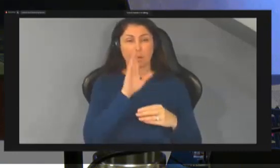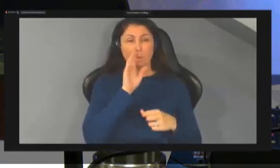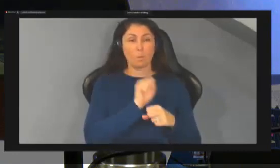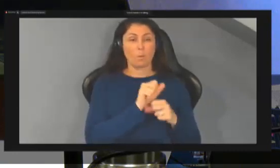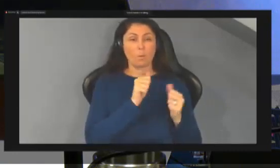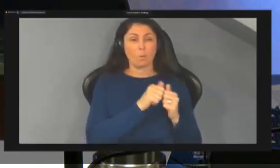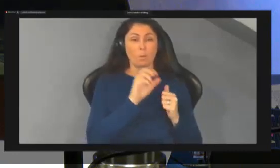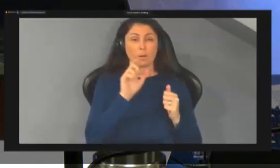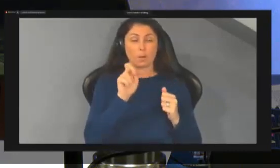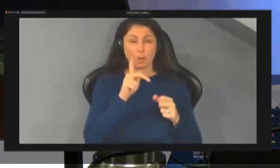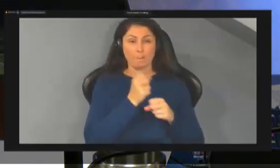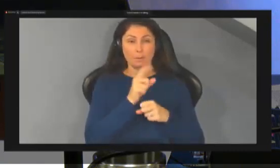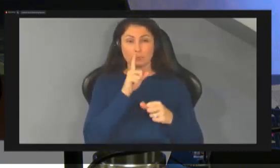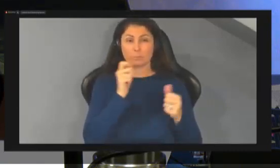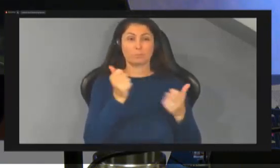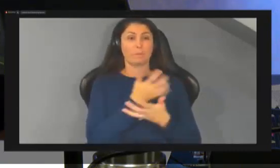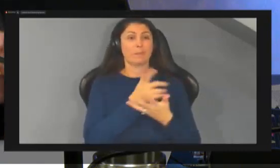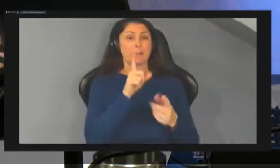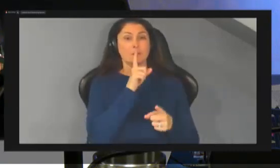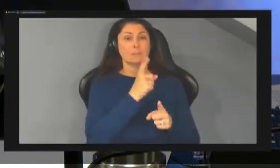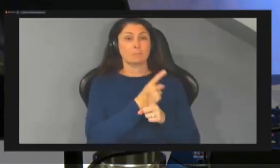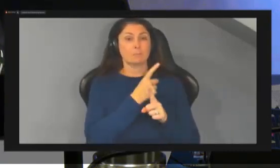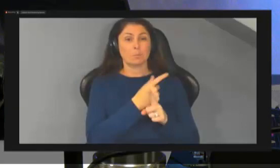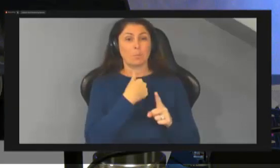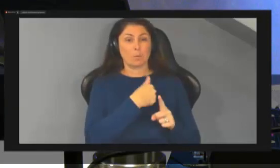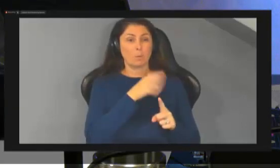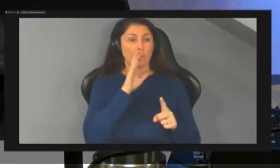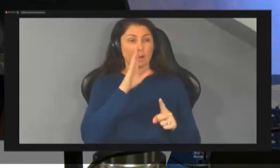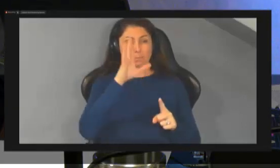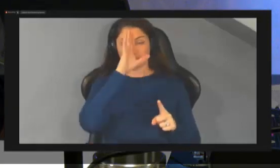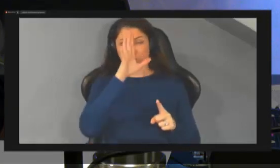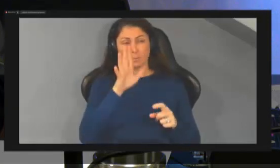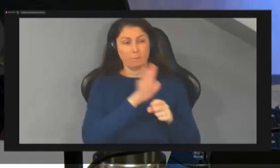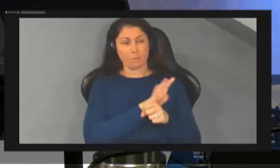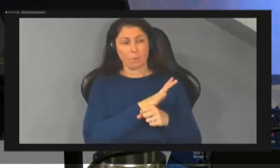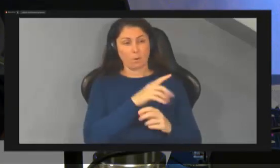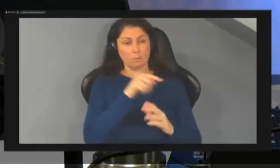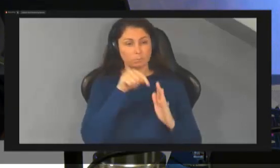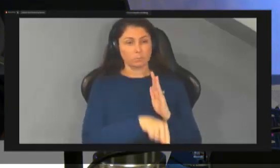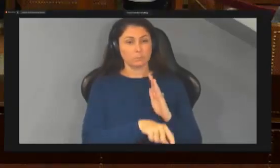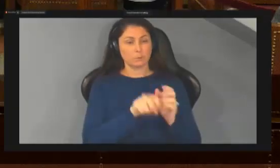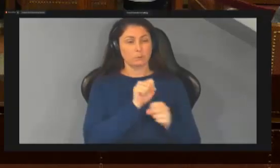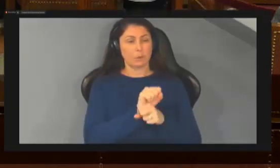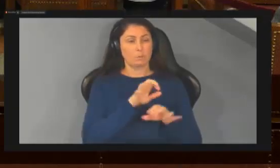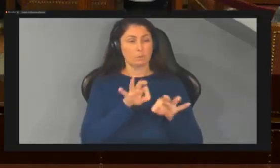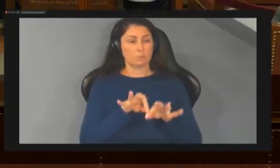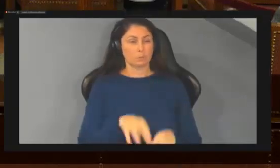sure everything is appropriate. And we will come up with a full and robust job description.